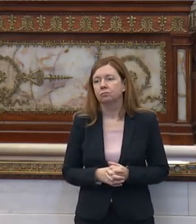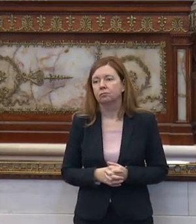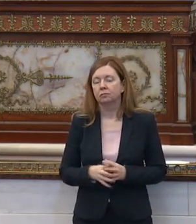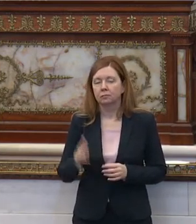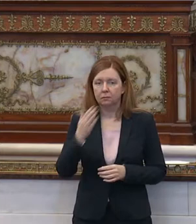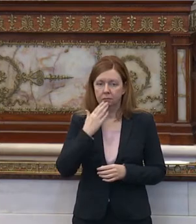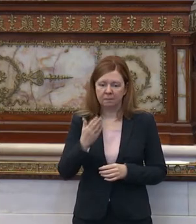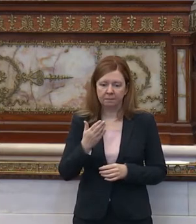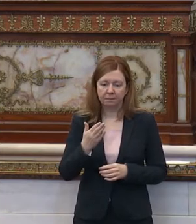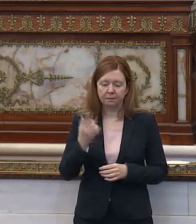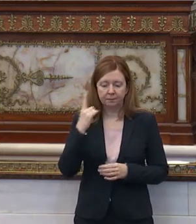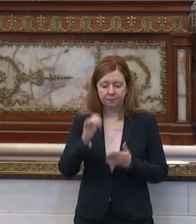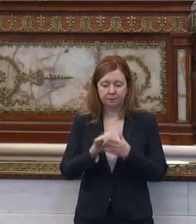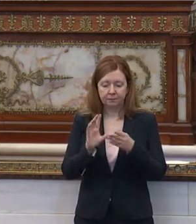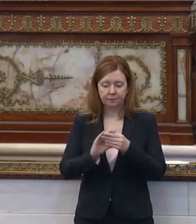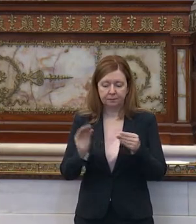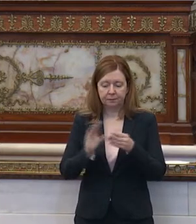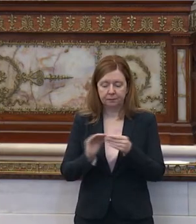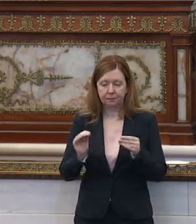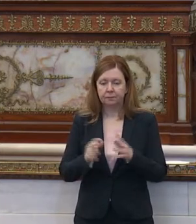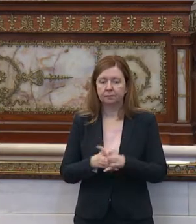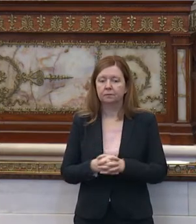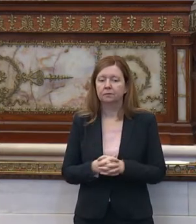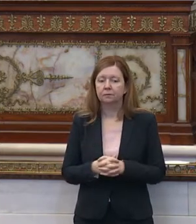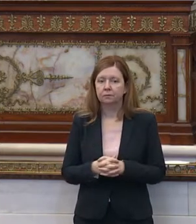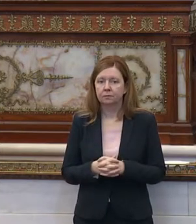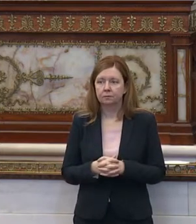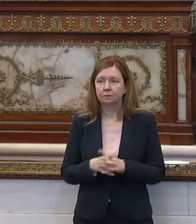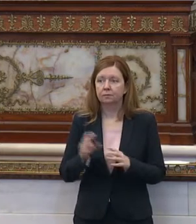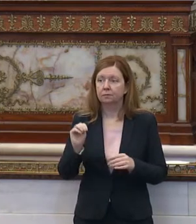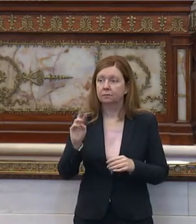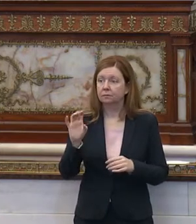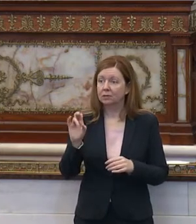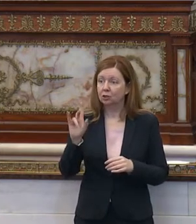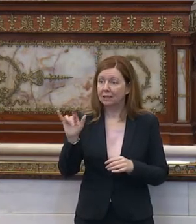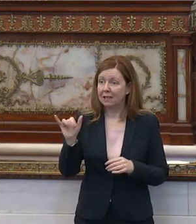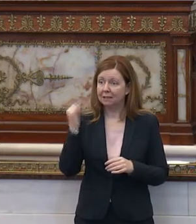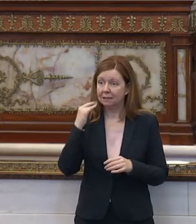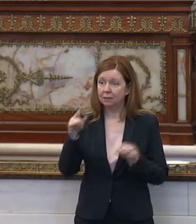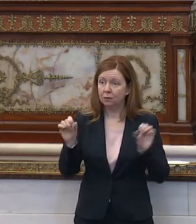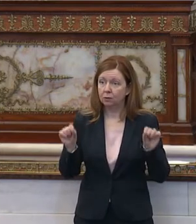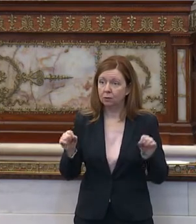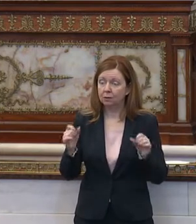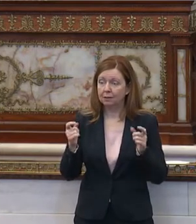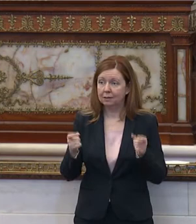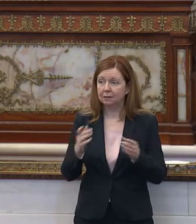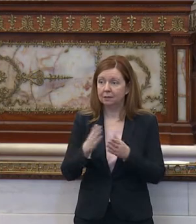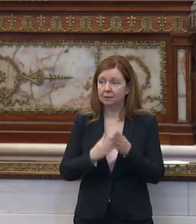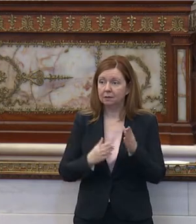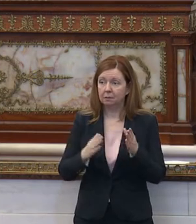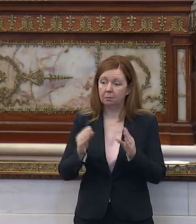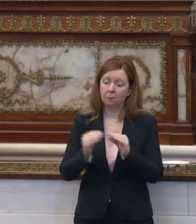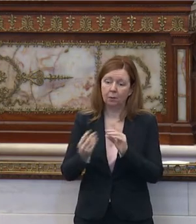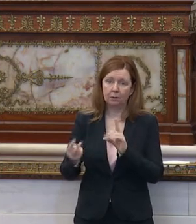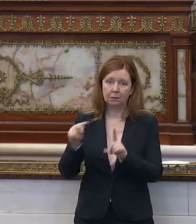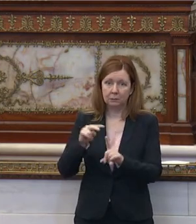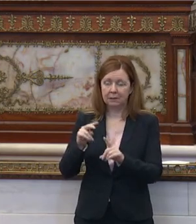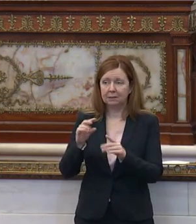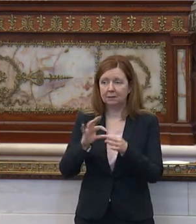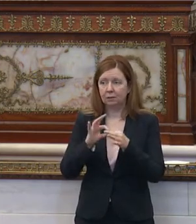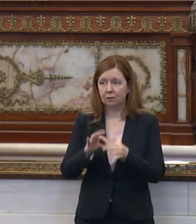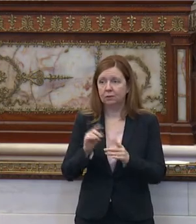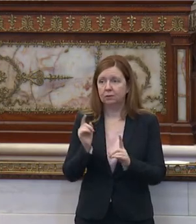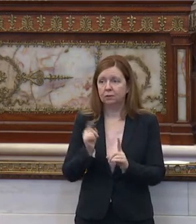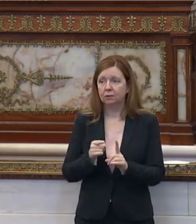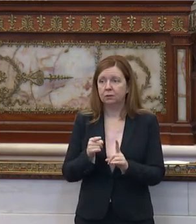Thank you for that testimony. And Mr. Cassie, if you could give some more perspective in reference